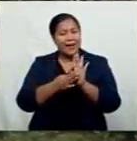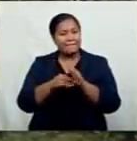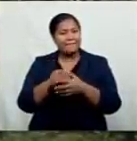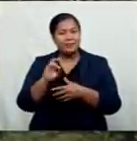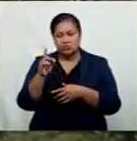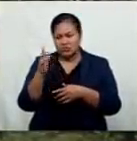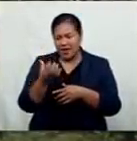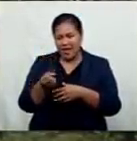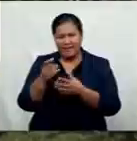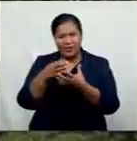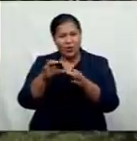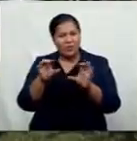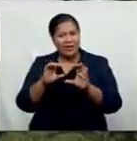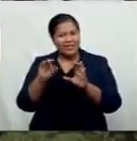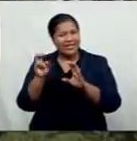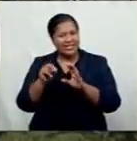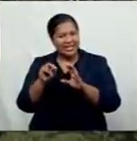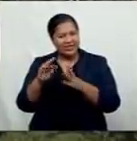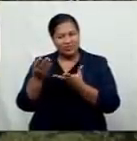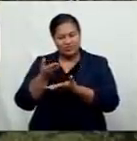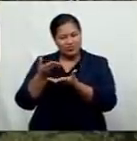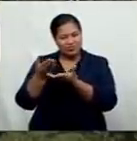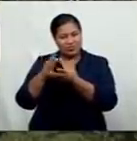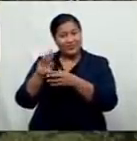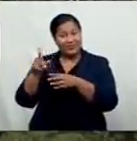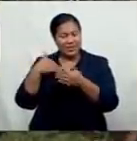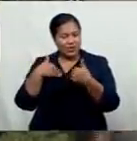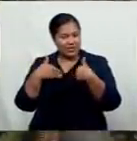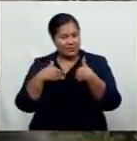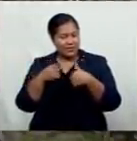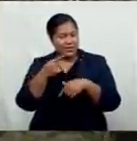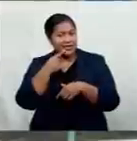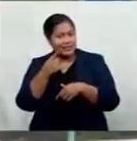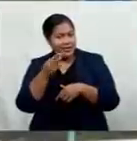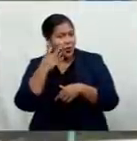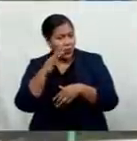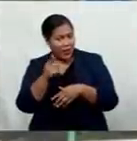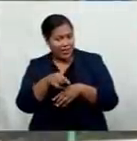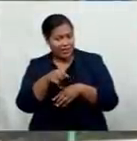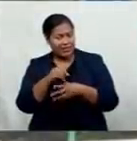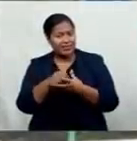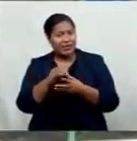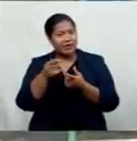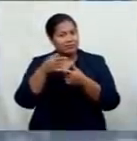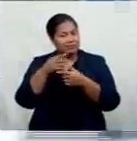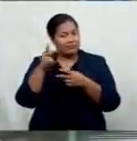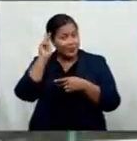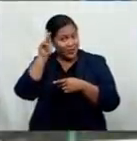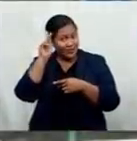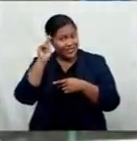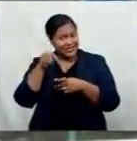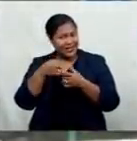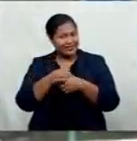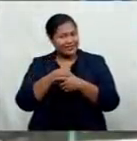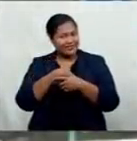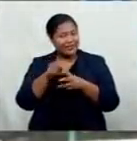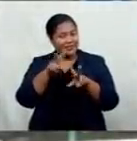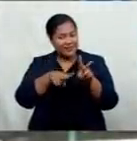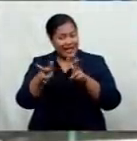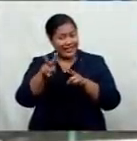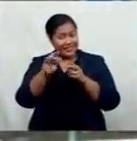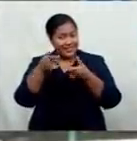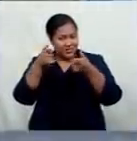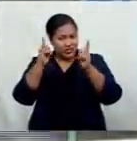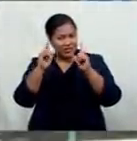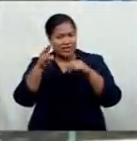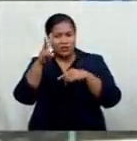have a commission of inquiry into USP. He highlights that ever since the appointment of Professor Ahluwalia in January 2019,